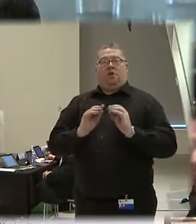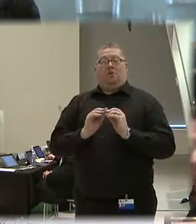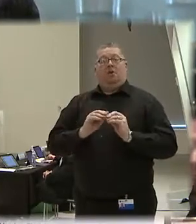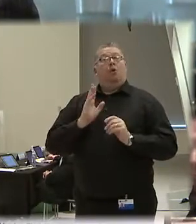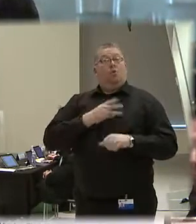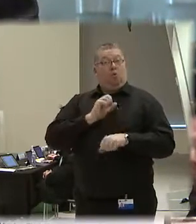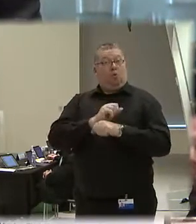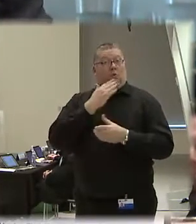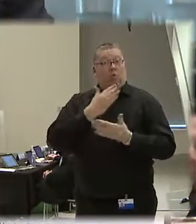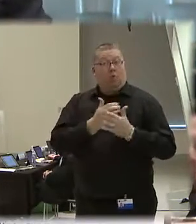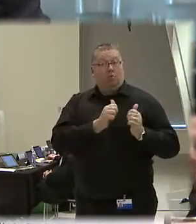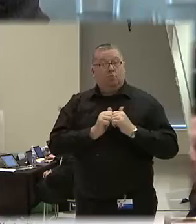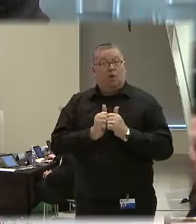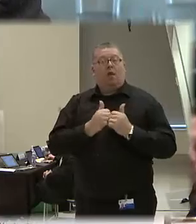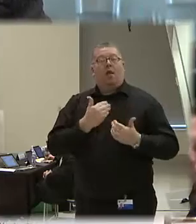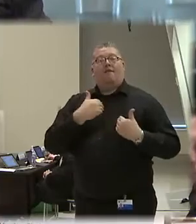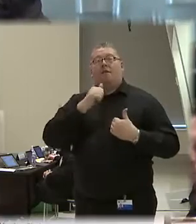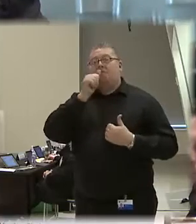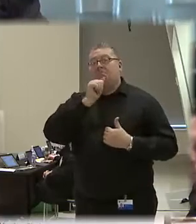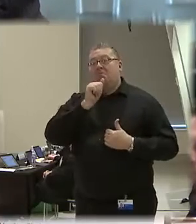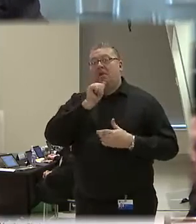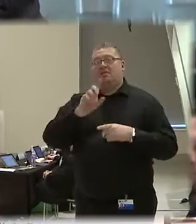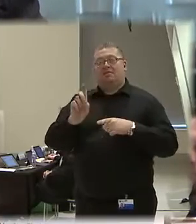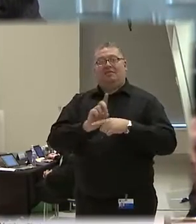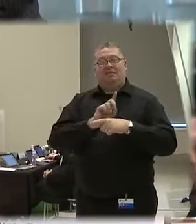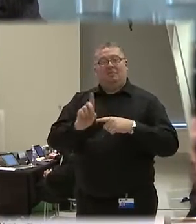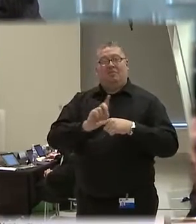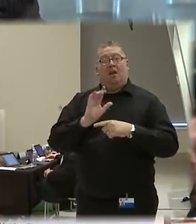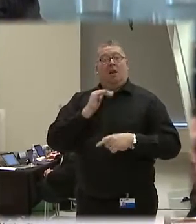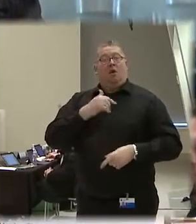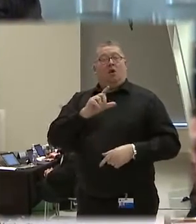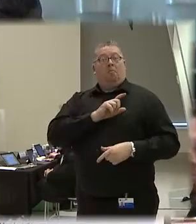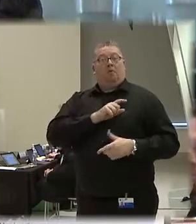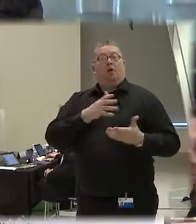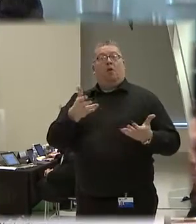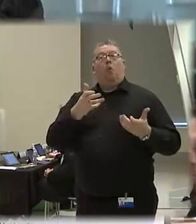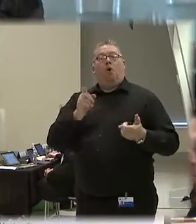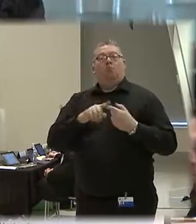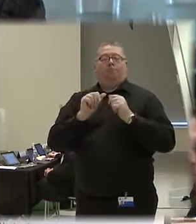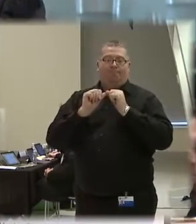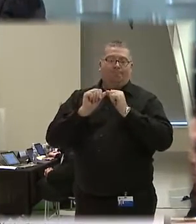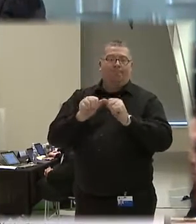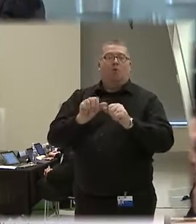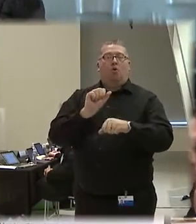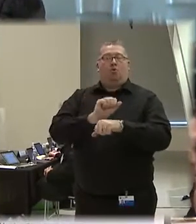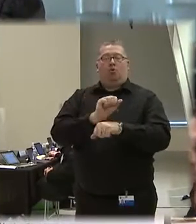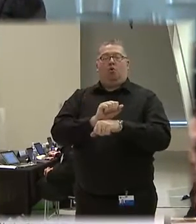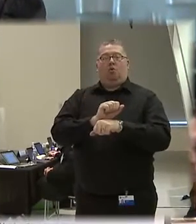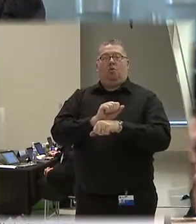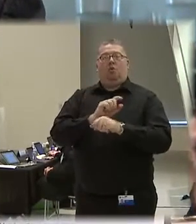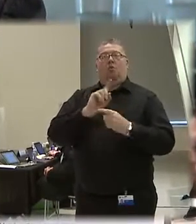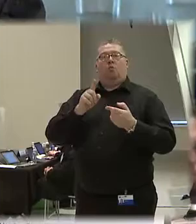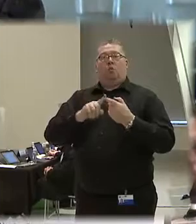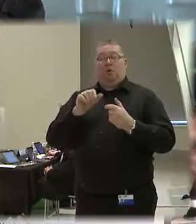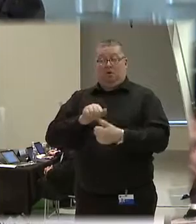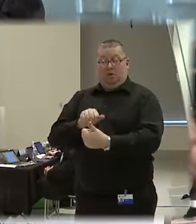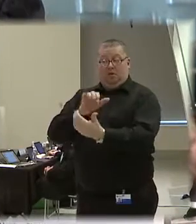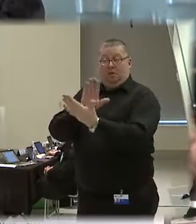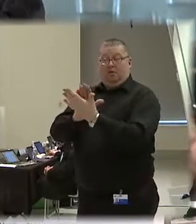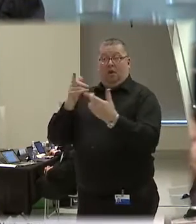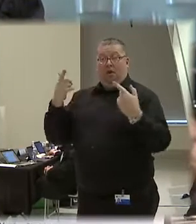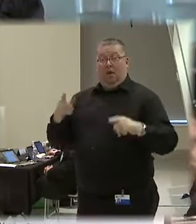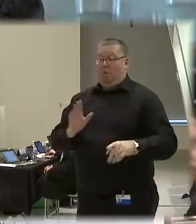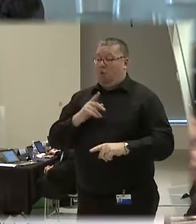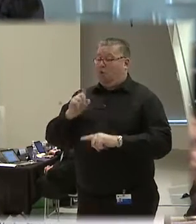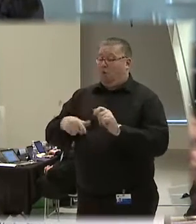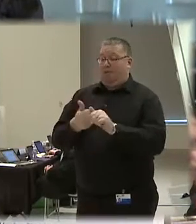worked well together, showed patience and discipline, and our police lines were impenetrable when confrontation became